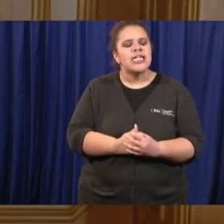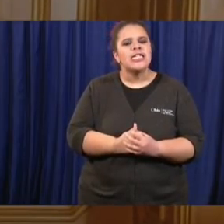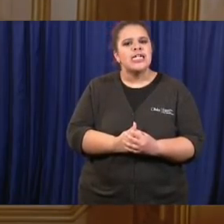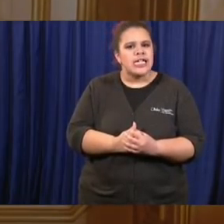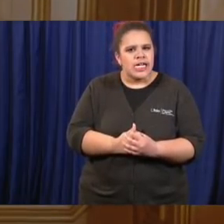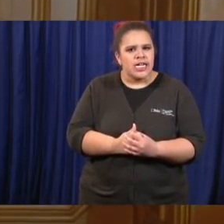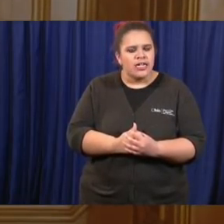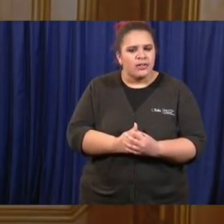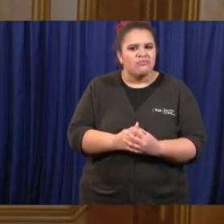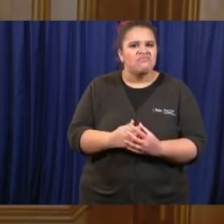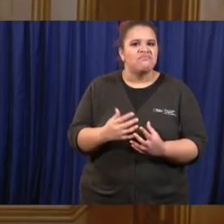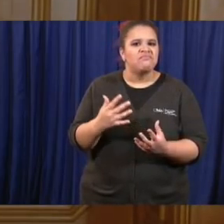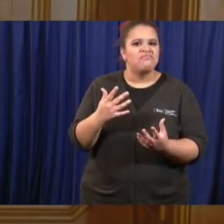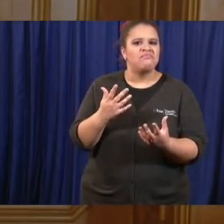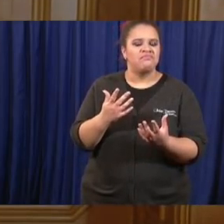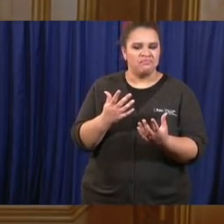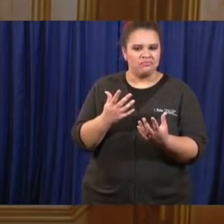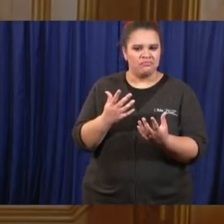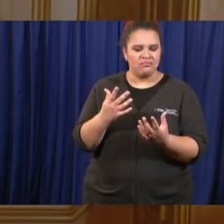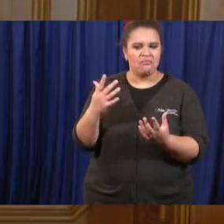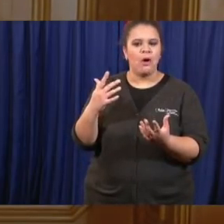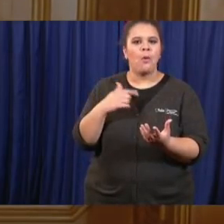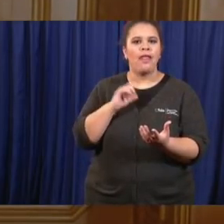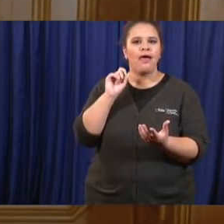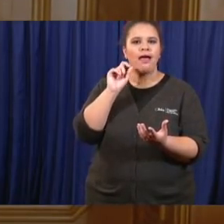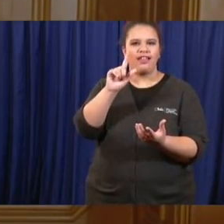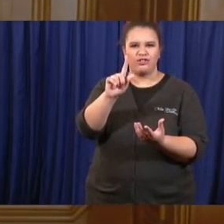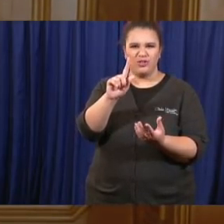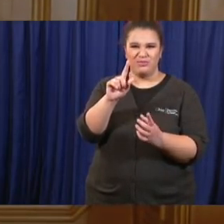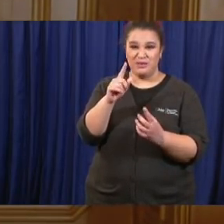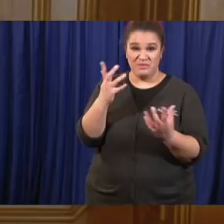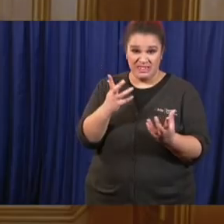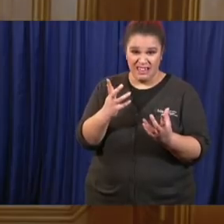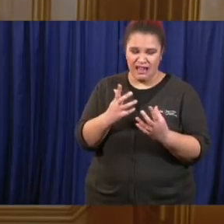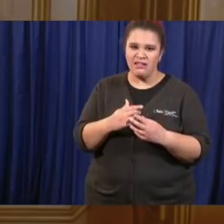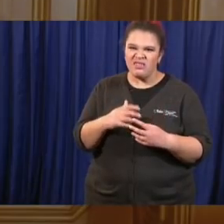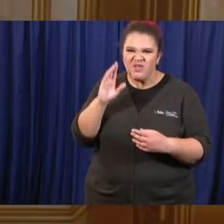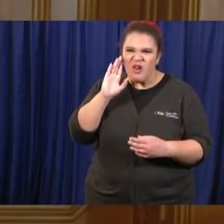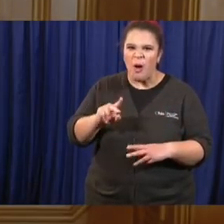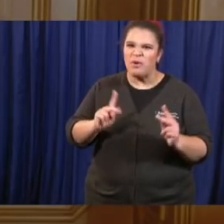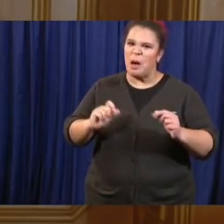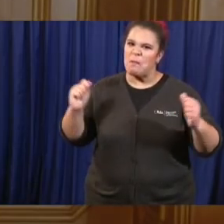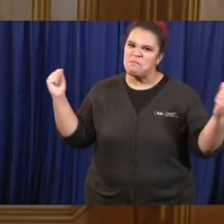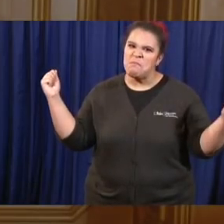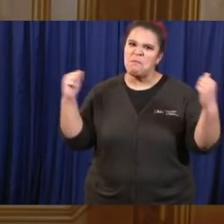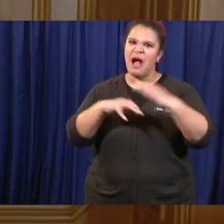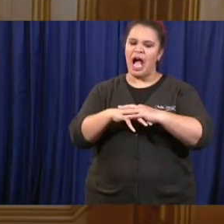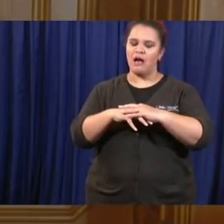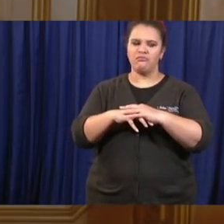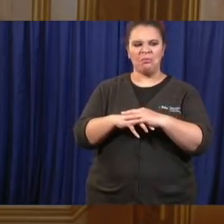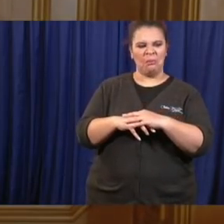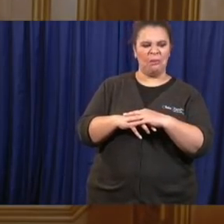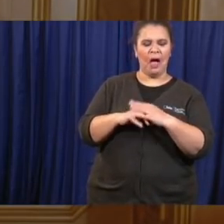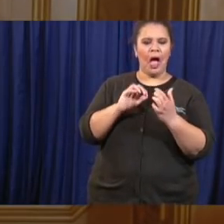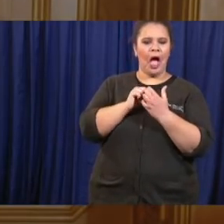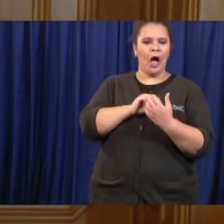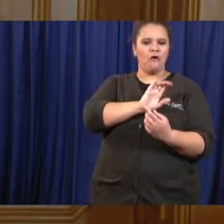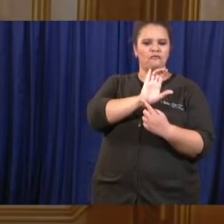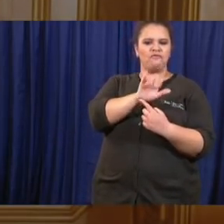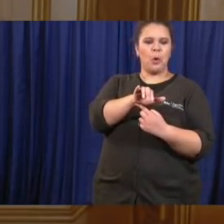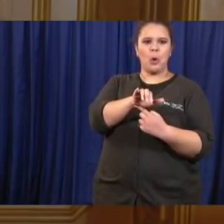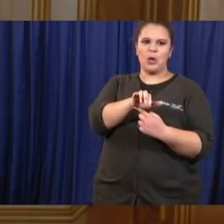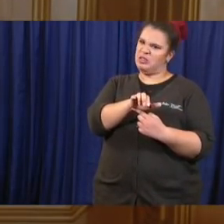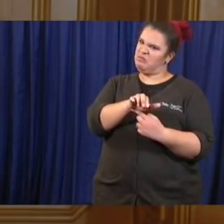the enforcement of large gatherings. Over the weekend, there was an incident in Over the Rhine with a man